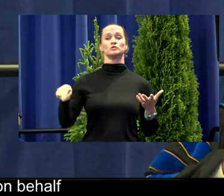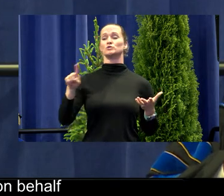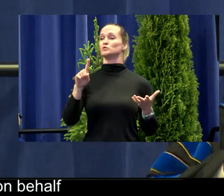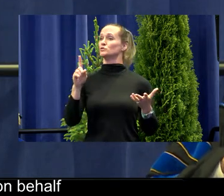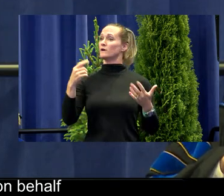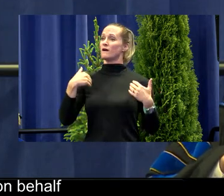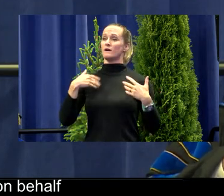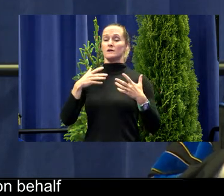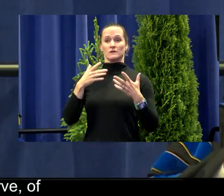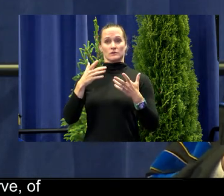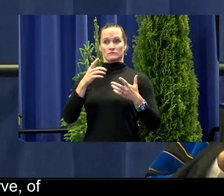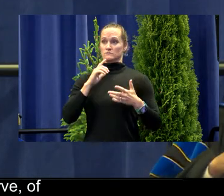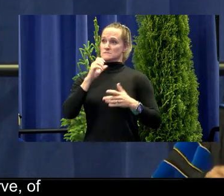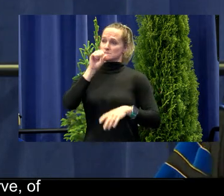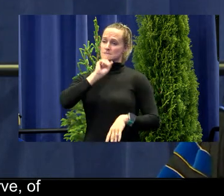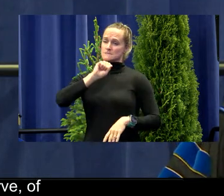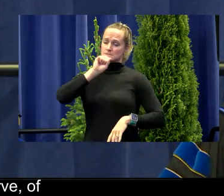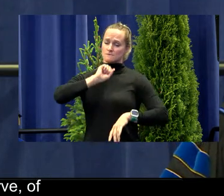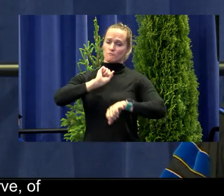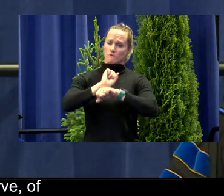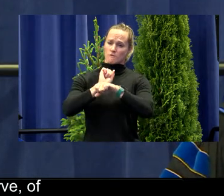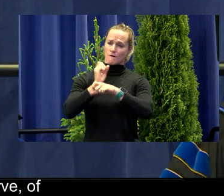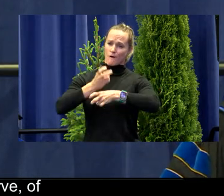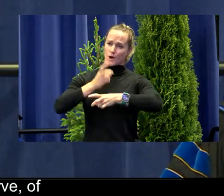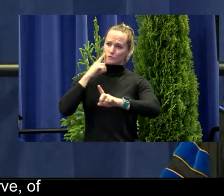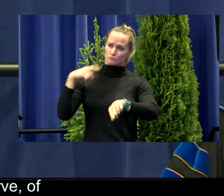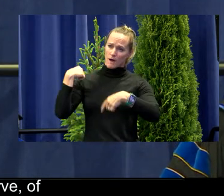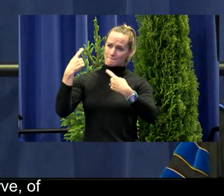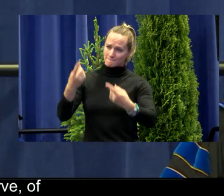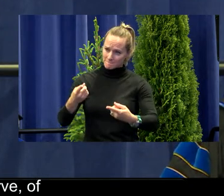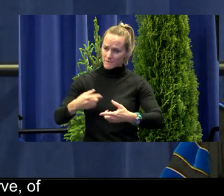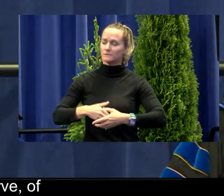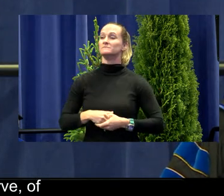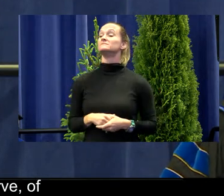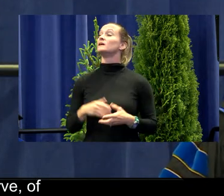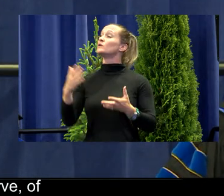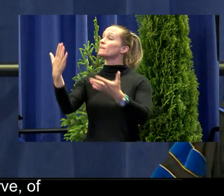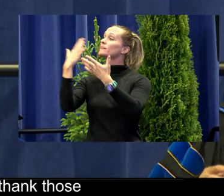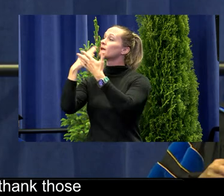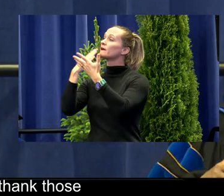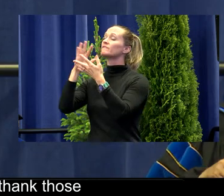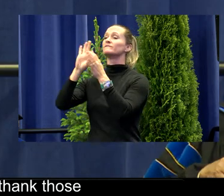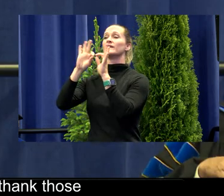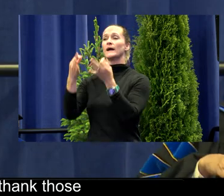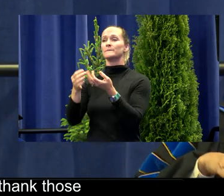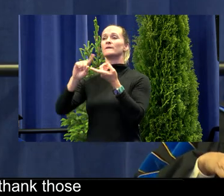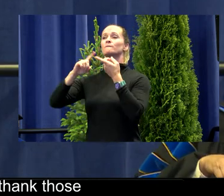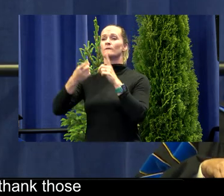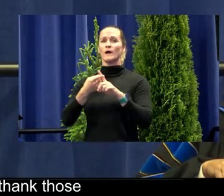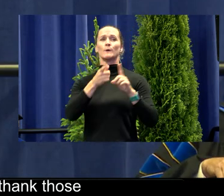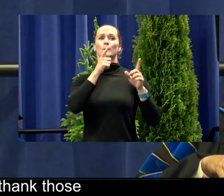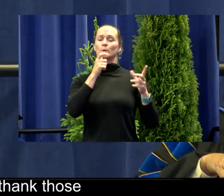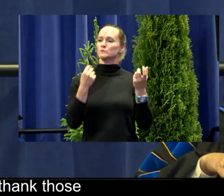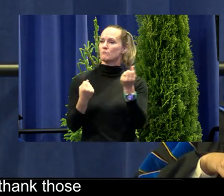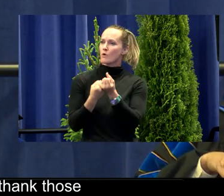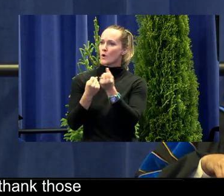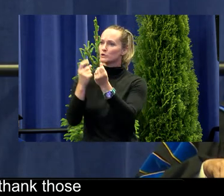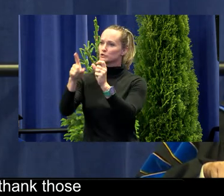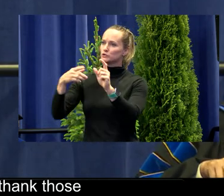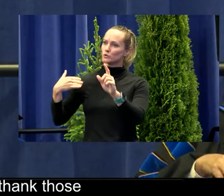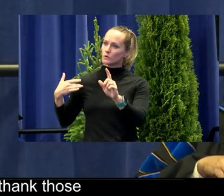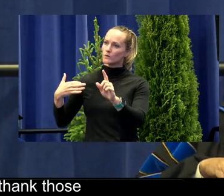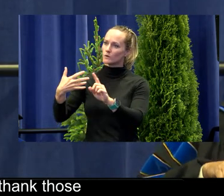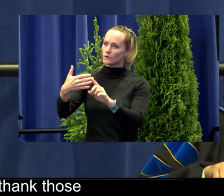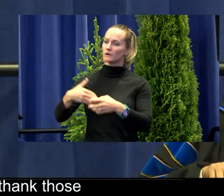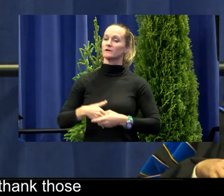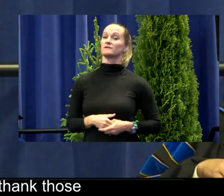for making it this far. But I also want to thank those friends and family members who have supported you along the way.